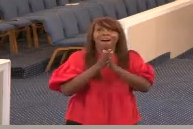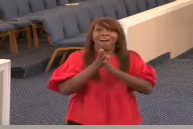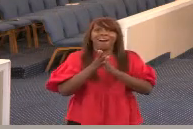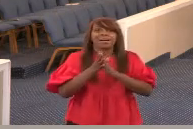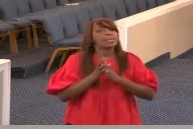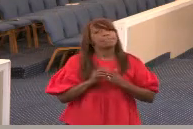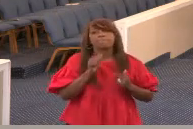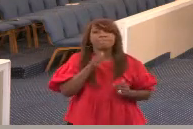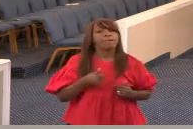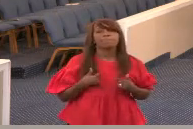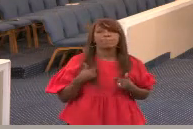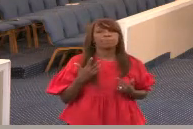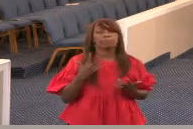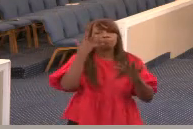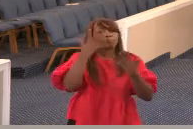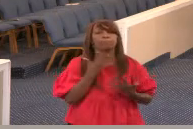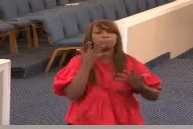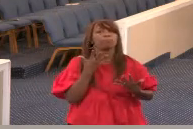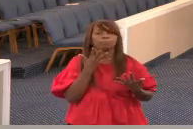then taken away.